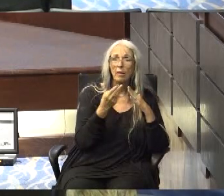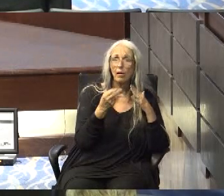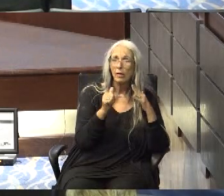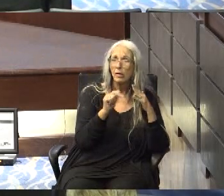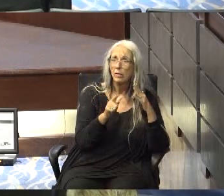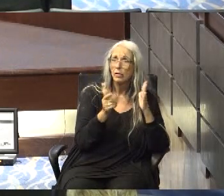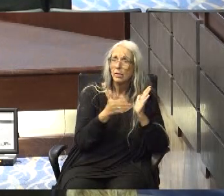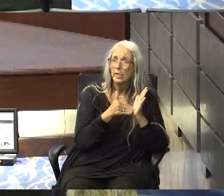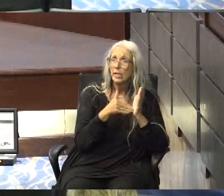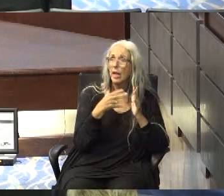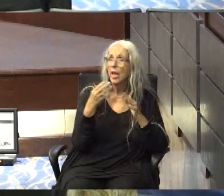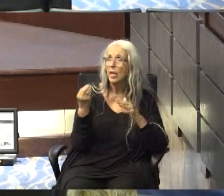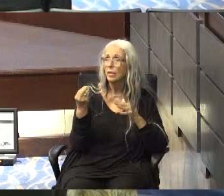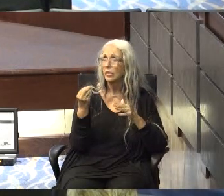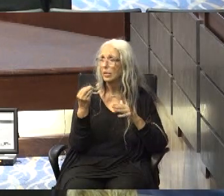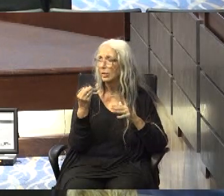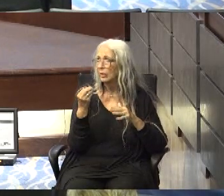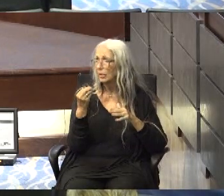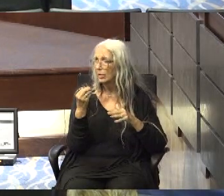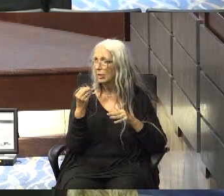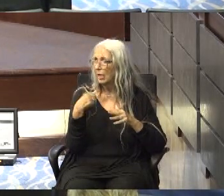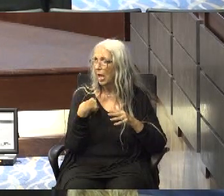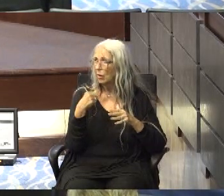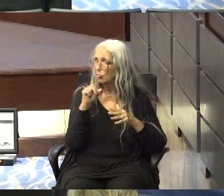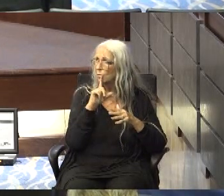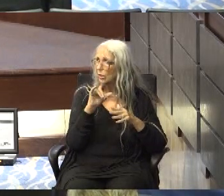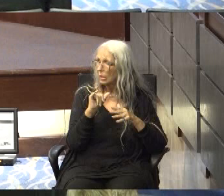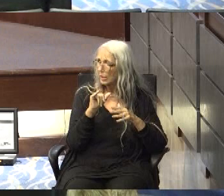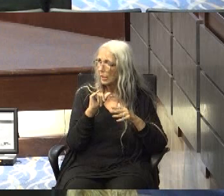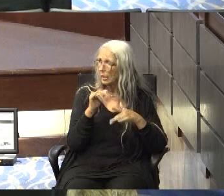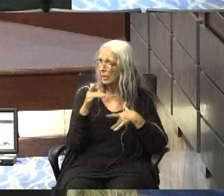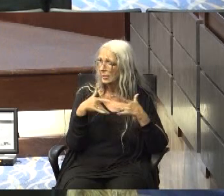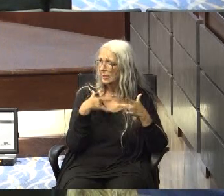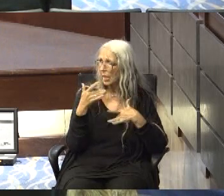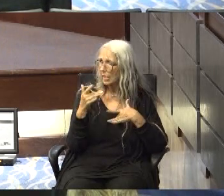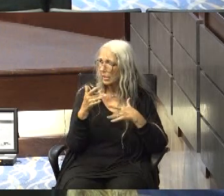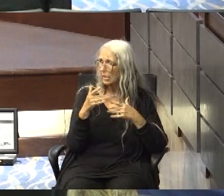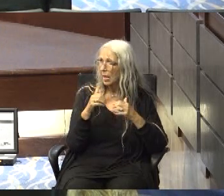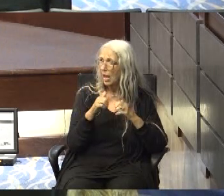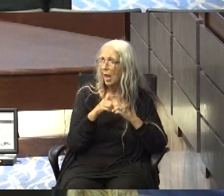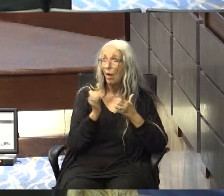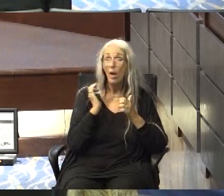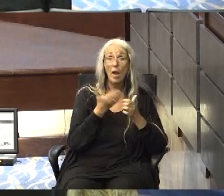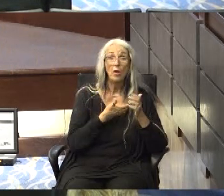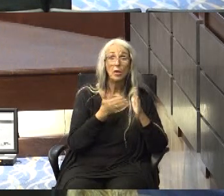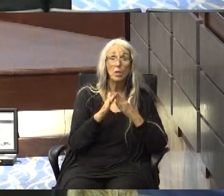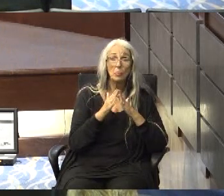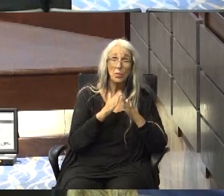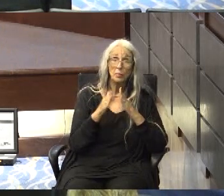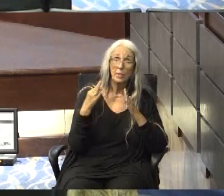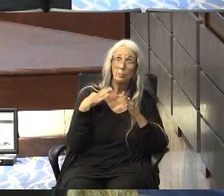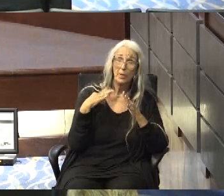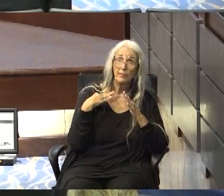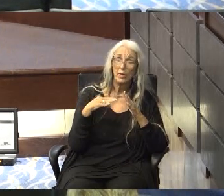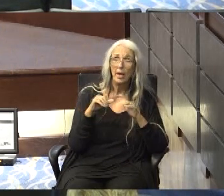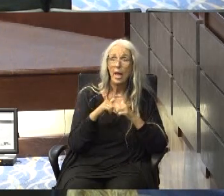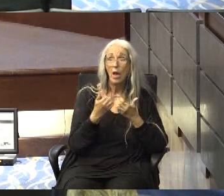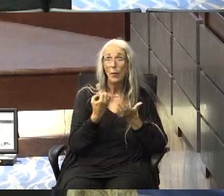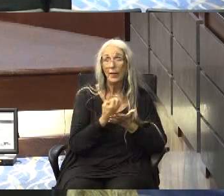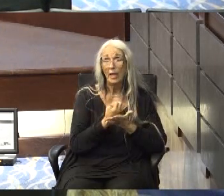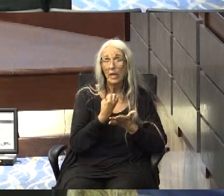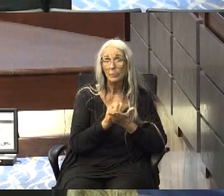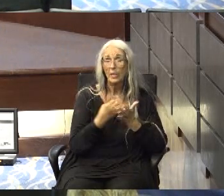as it was intended. And I really am excited about how our community is going to benefit, or how our economy is going to